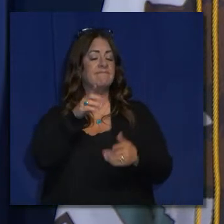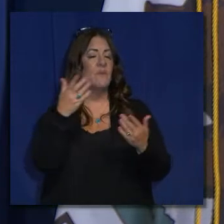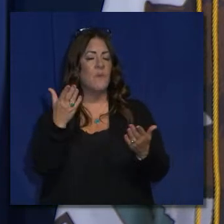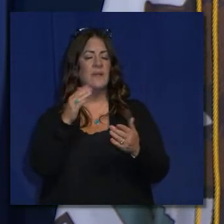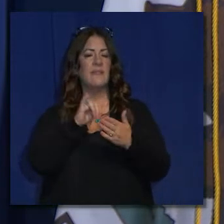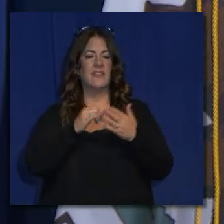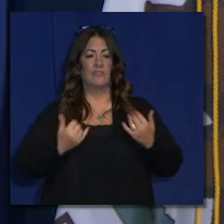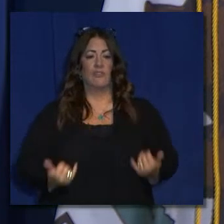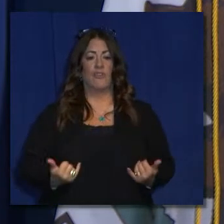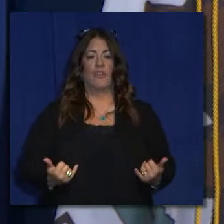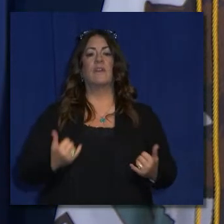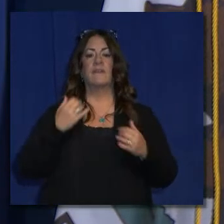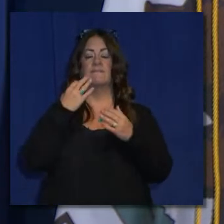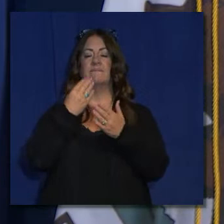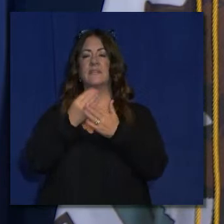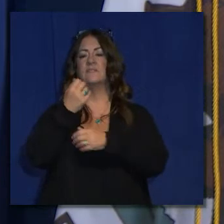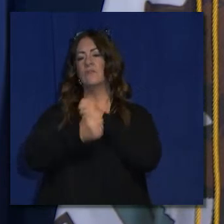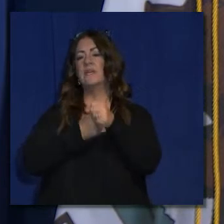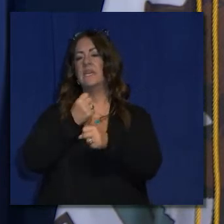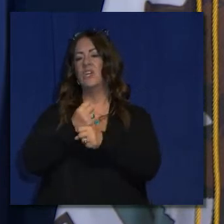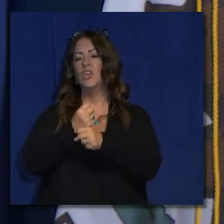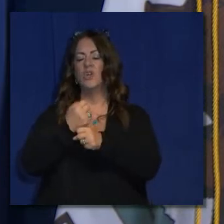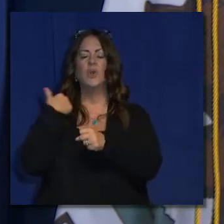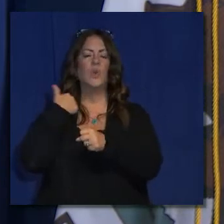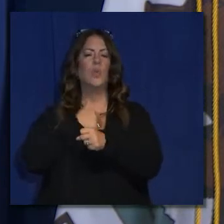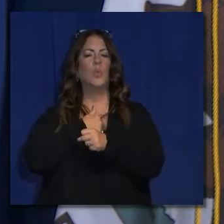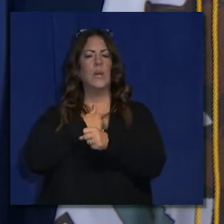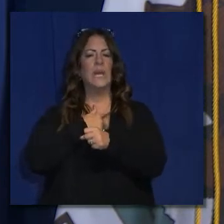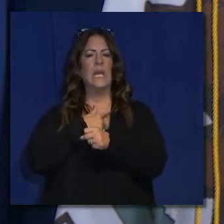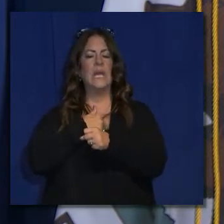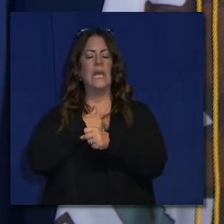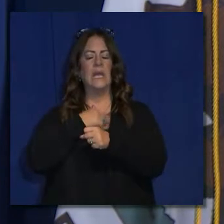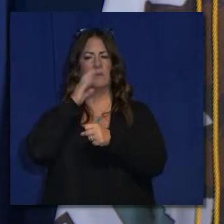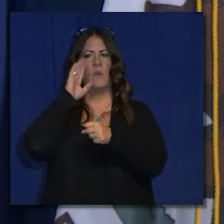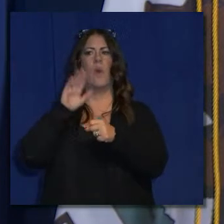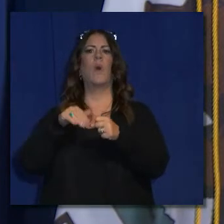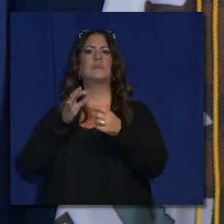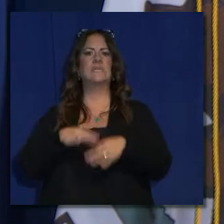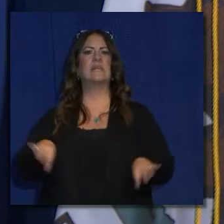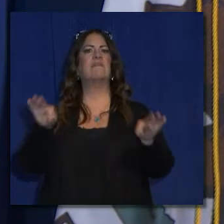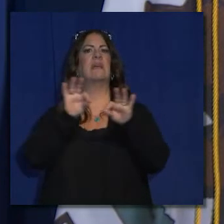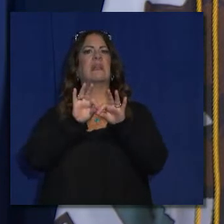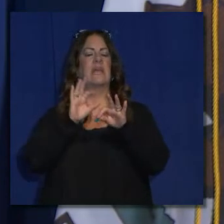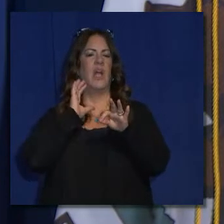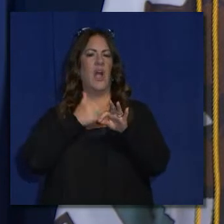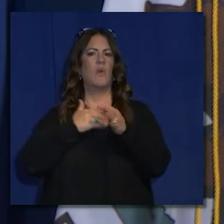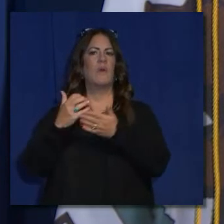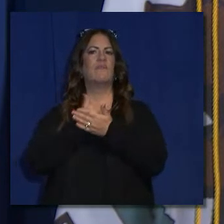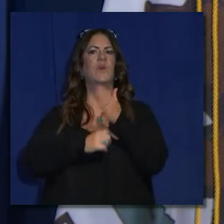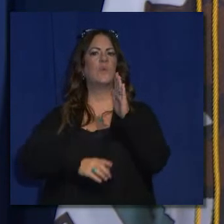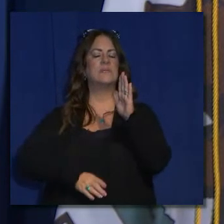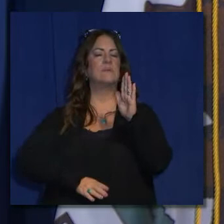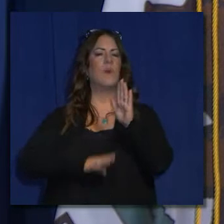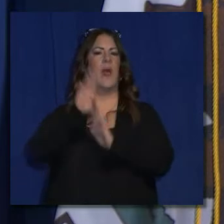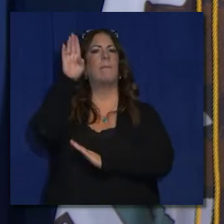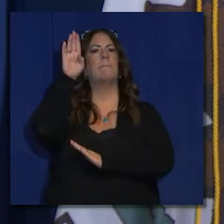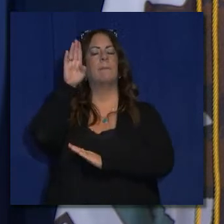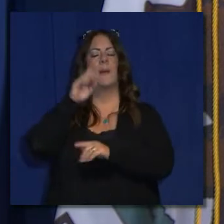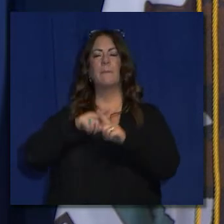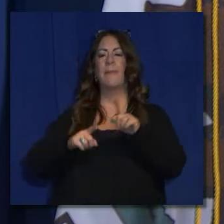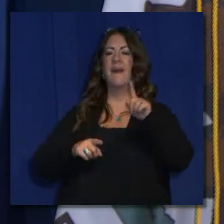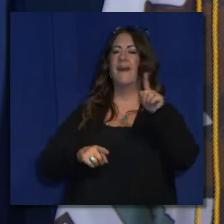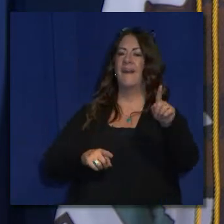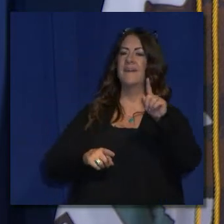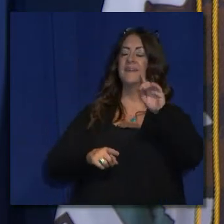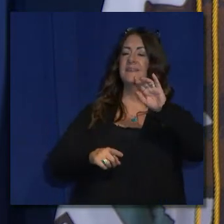current fiscal year, we brought our revenue estimate up significantly. And Jay Chamberlain is here. This is his last